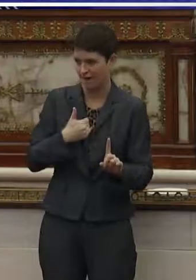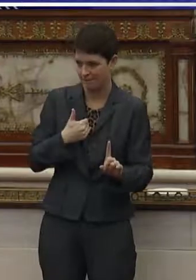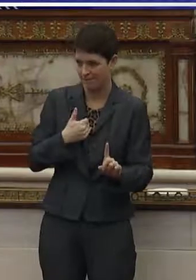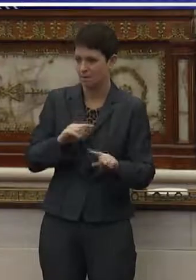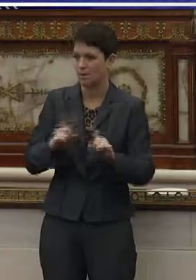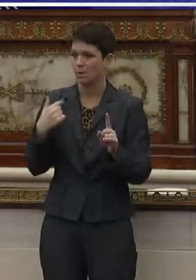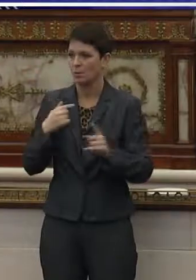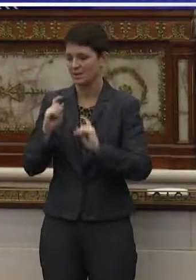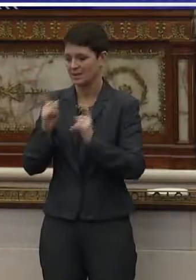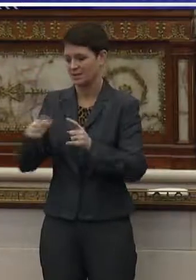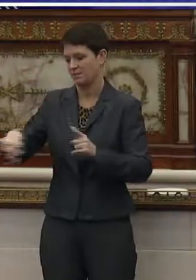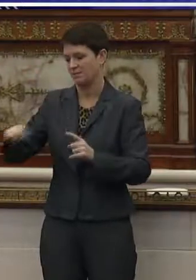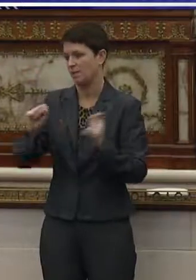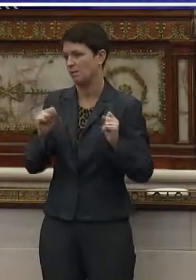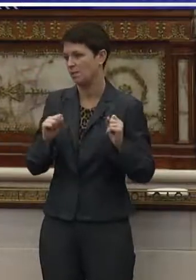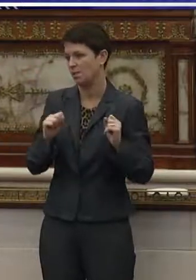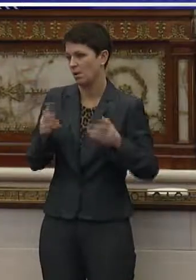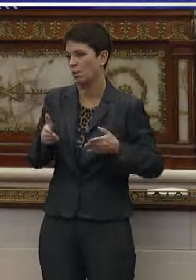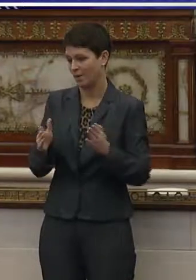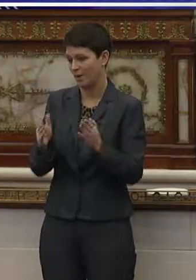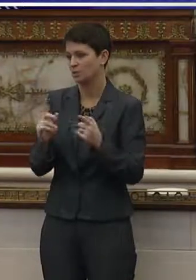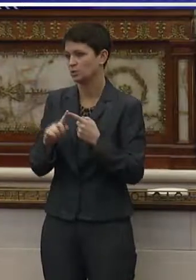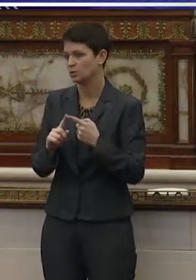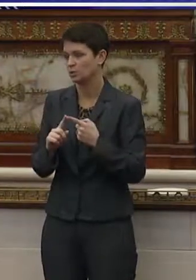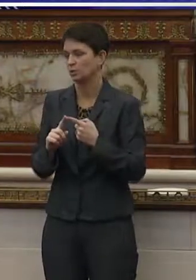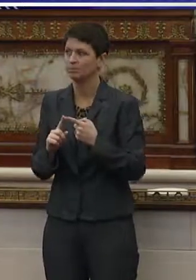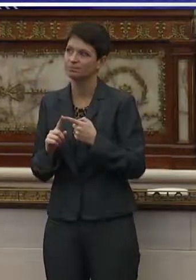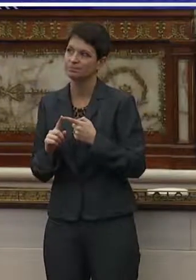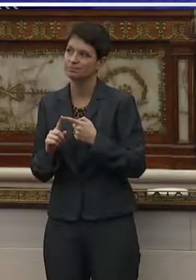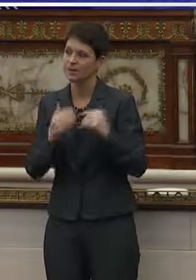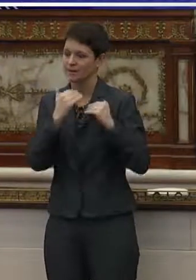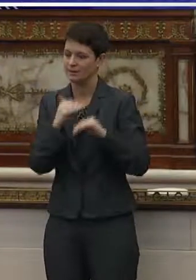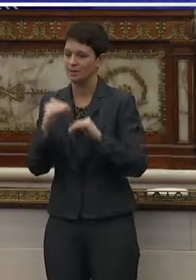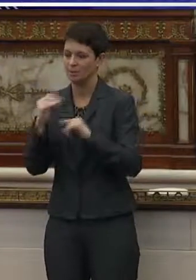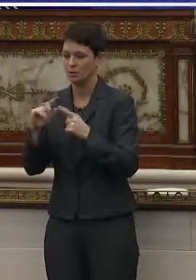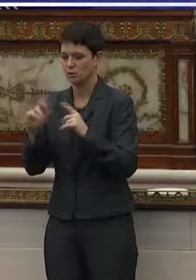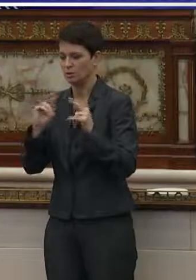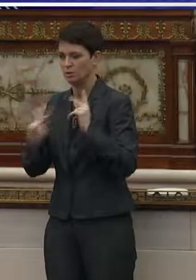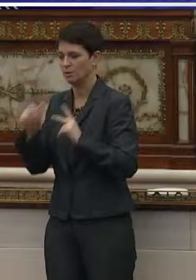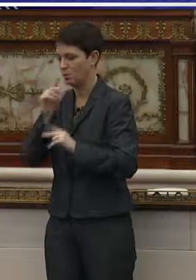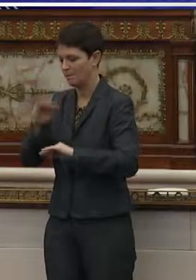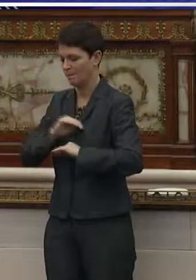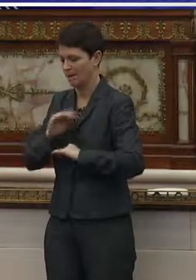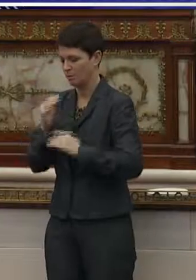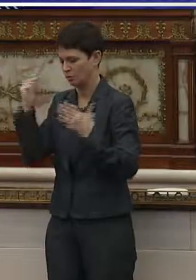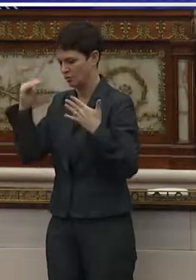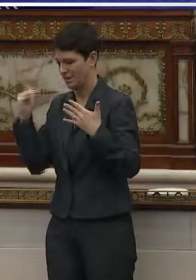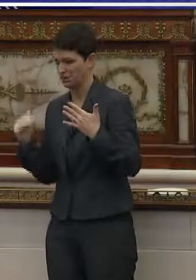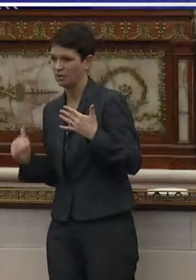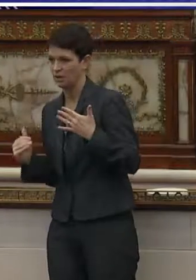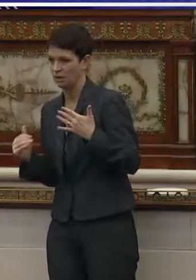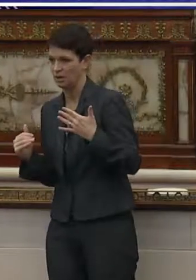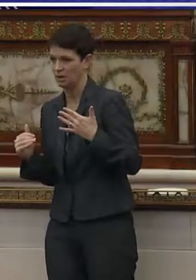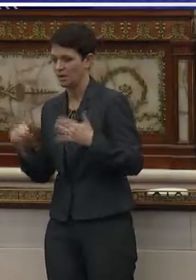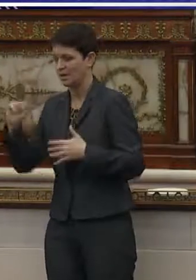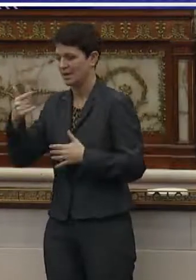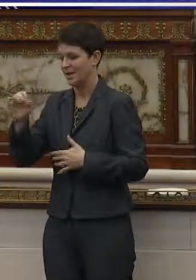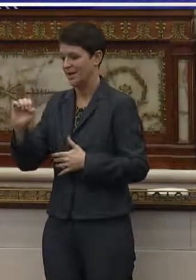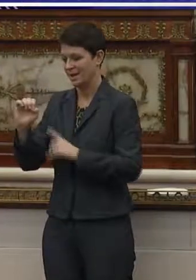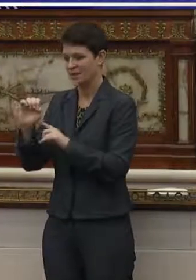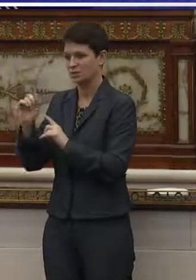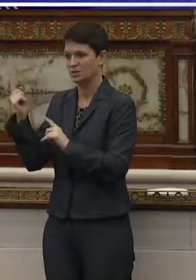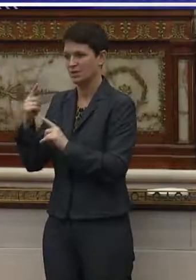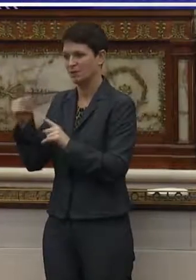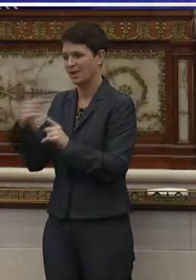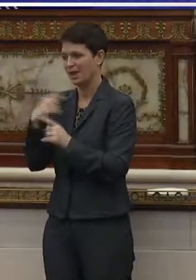we wanted to give them a way to limit it to people who met our criteria. And an age criteria was something they